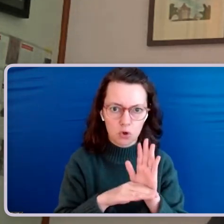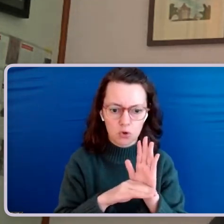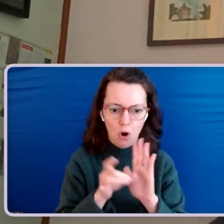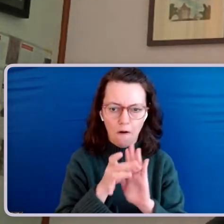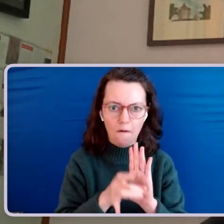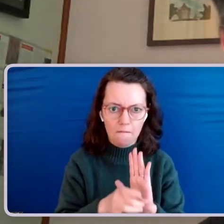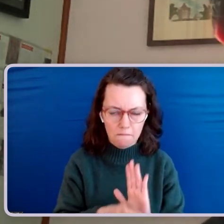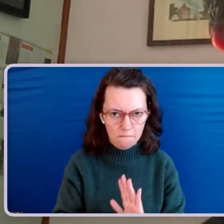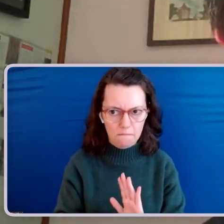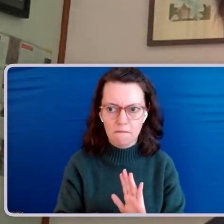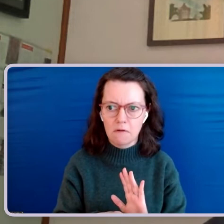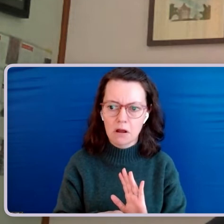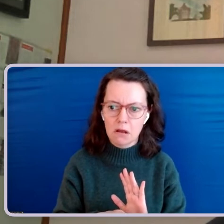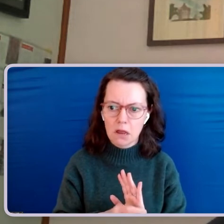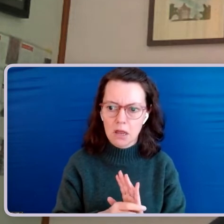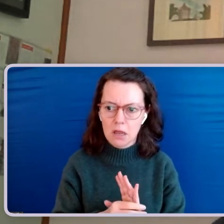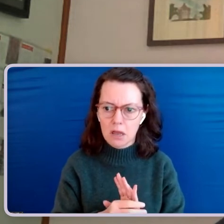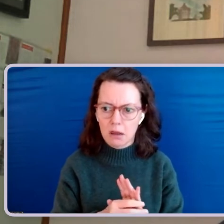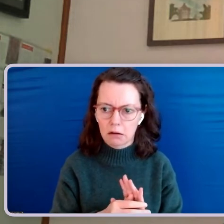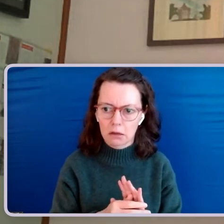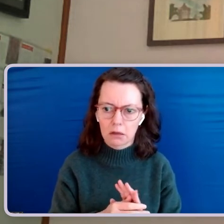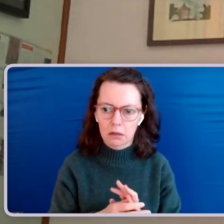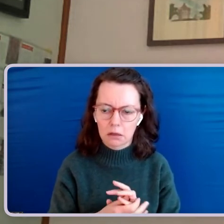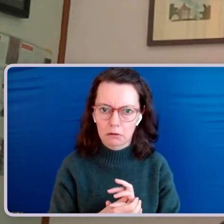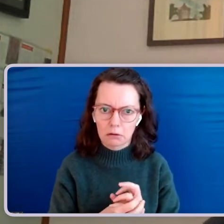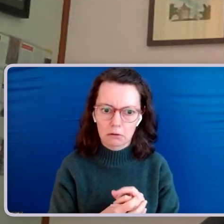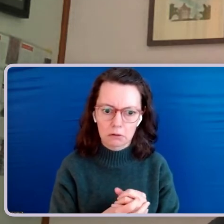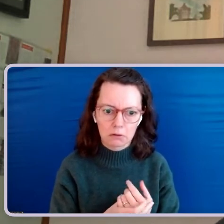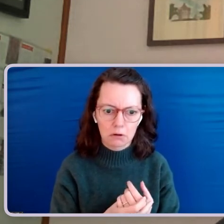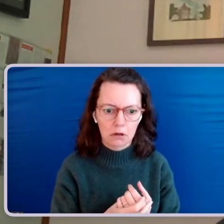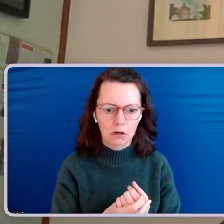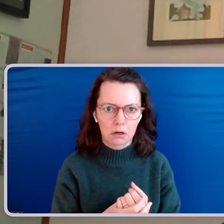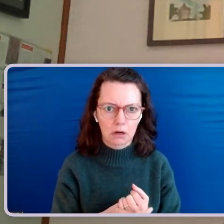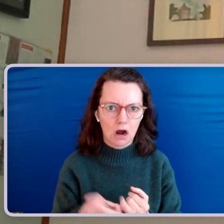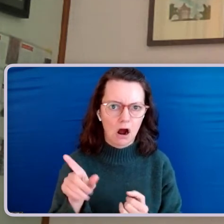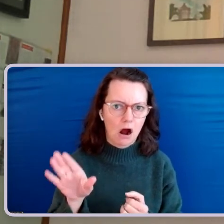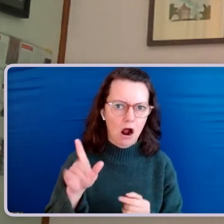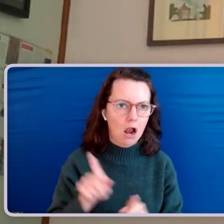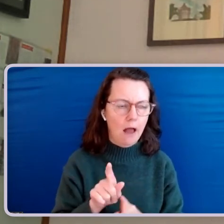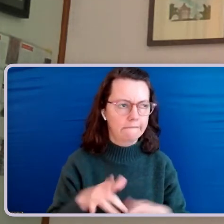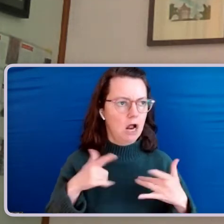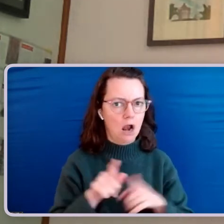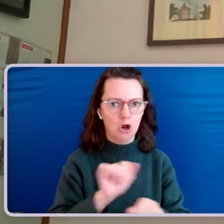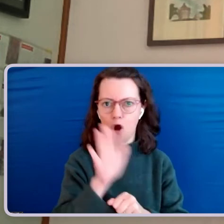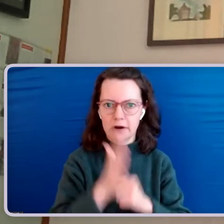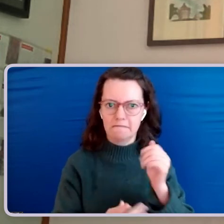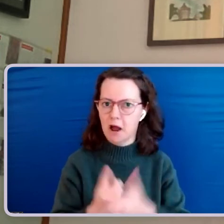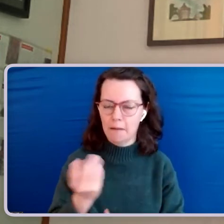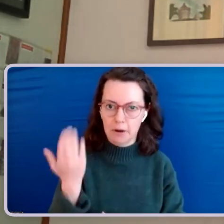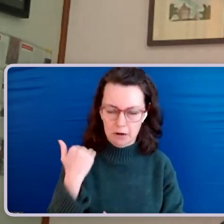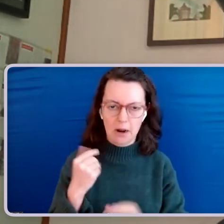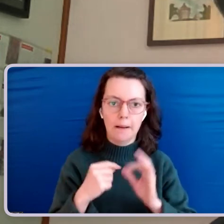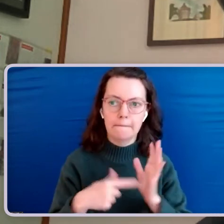it's basically everyone's just thinking like it never happened. But people with disabilities, there's been